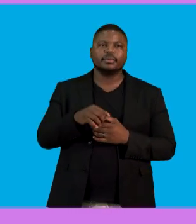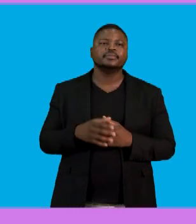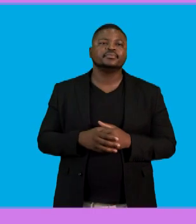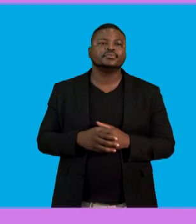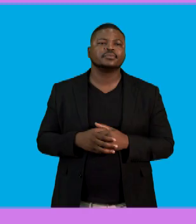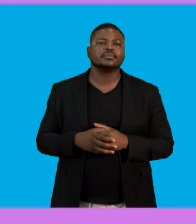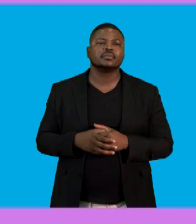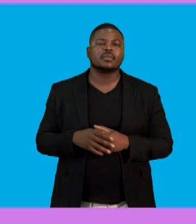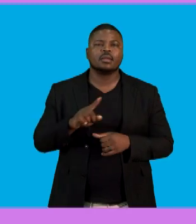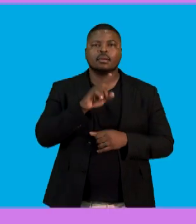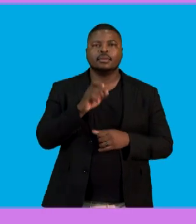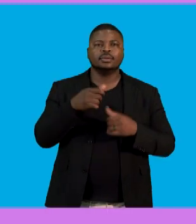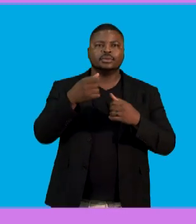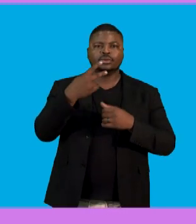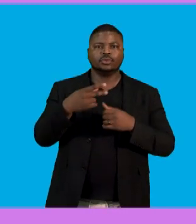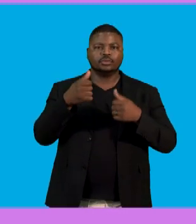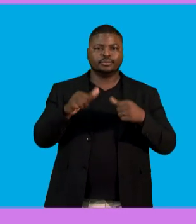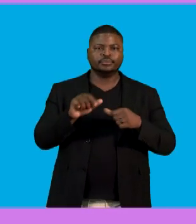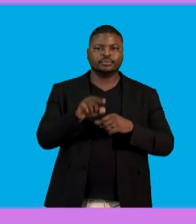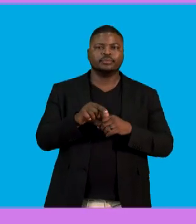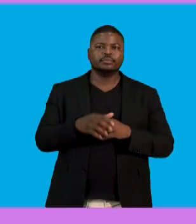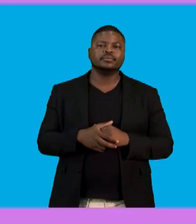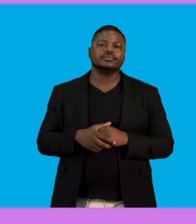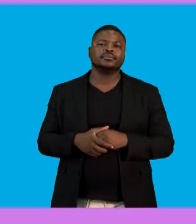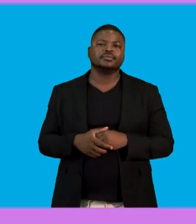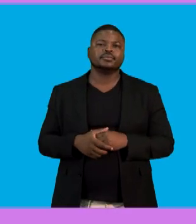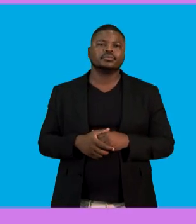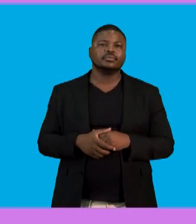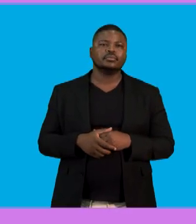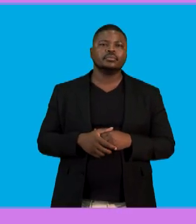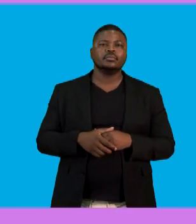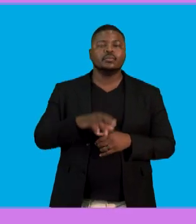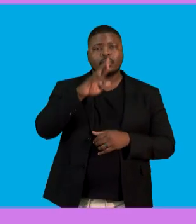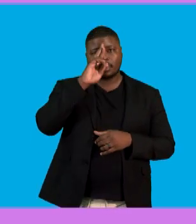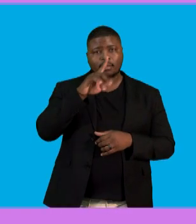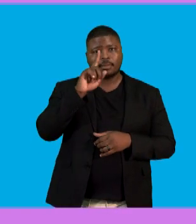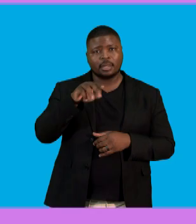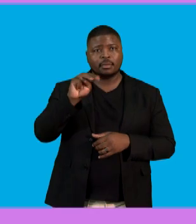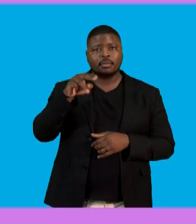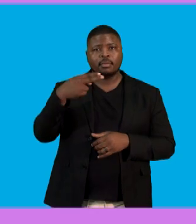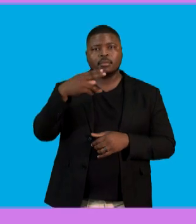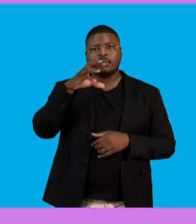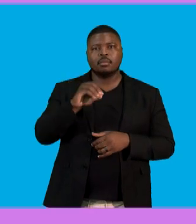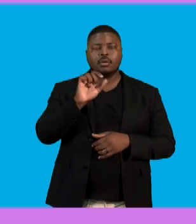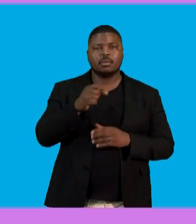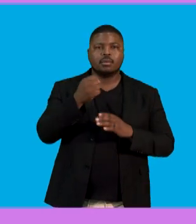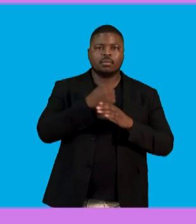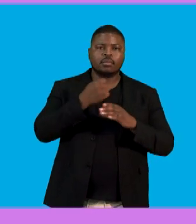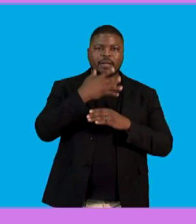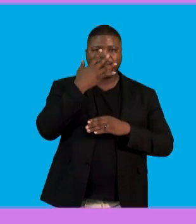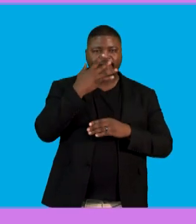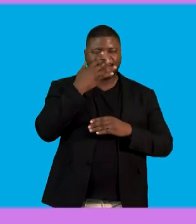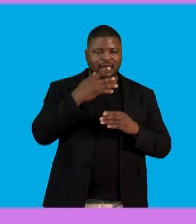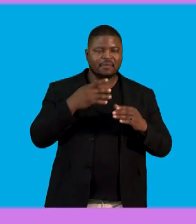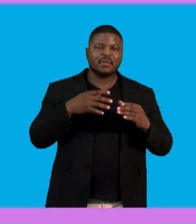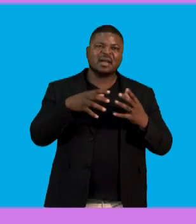says, if more, okay, this is a typo. It was supposed to be Mpho, because remember, this is Mpho who's cooking a flu mixture for